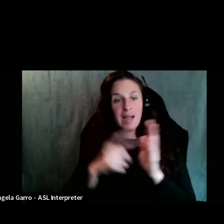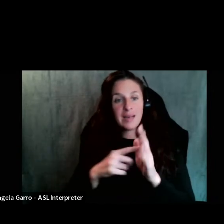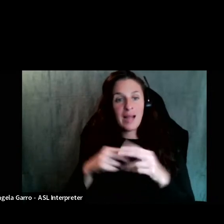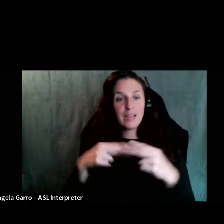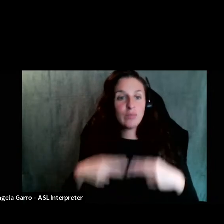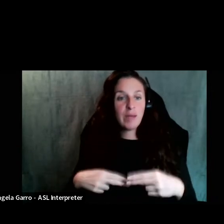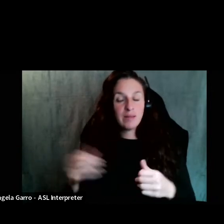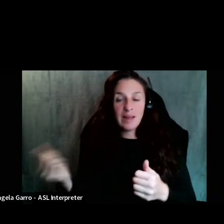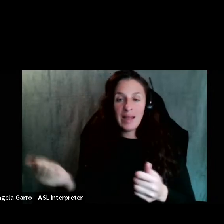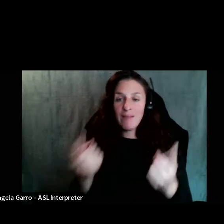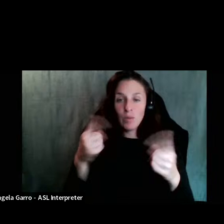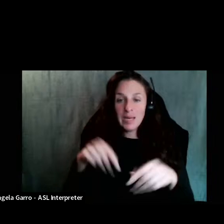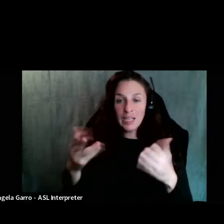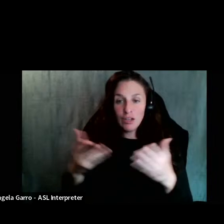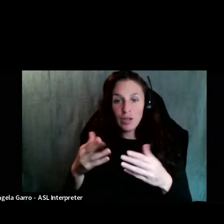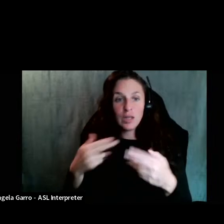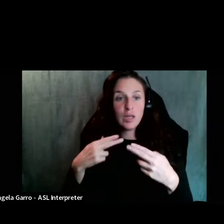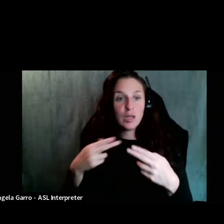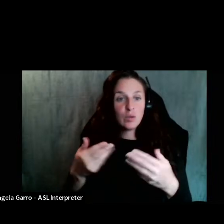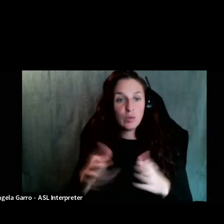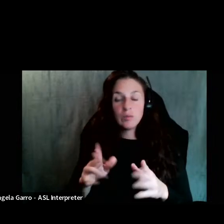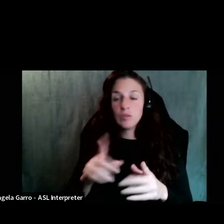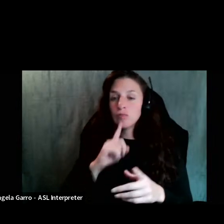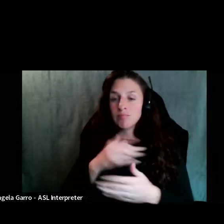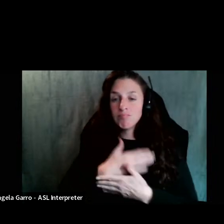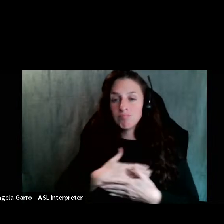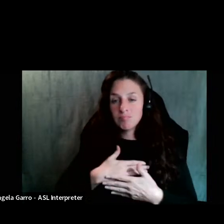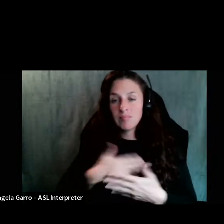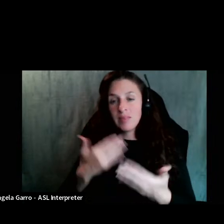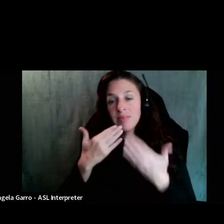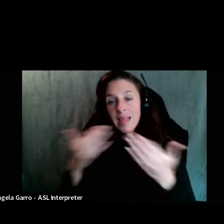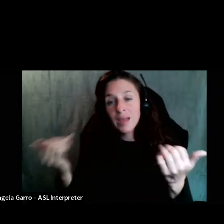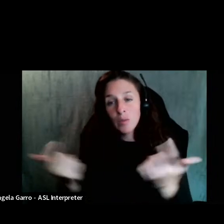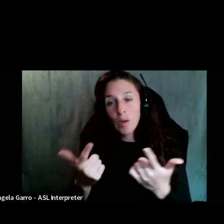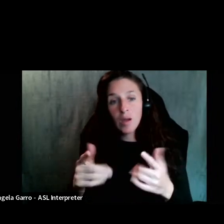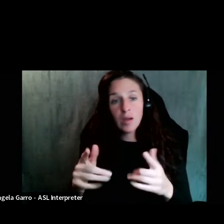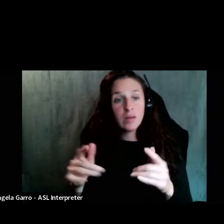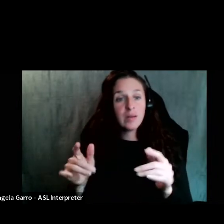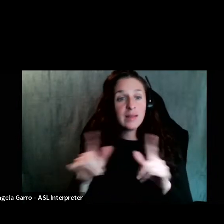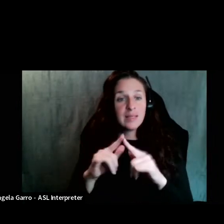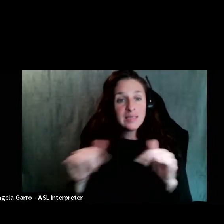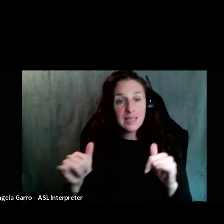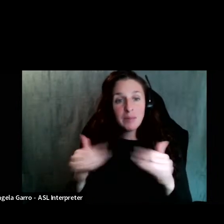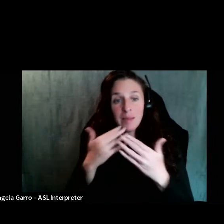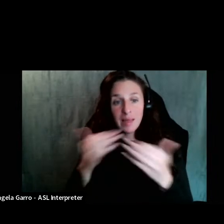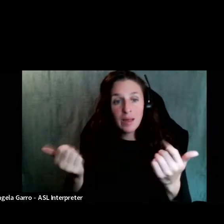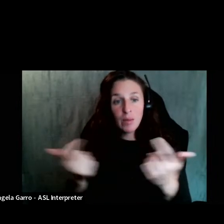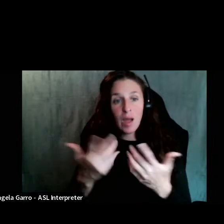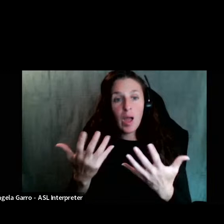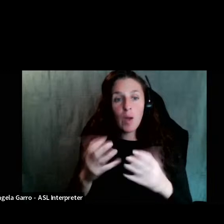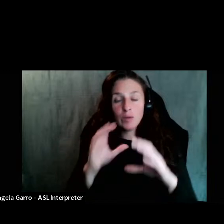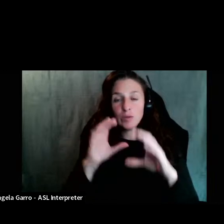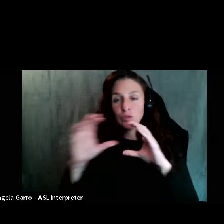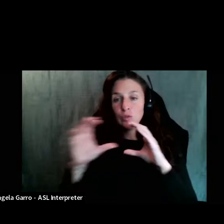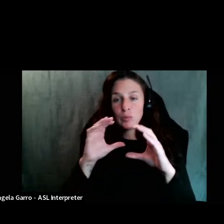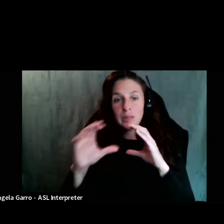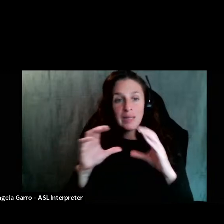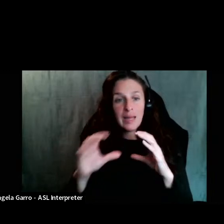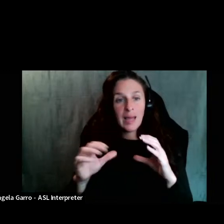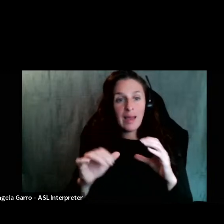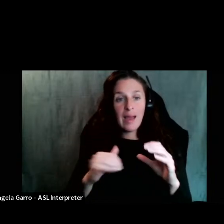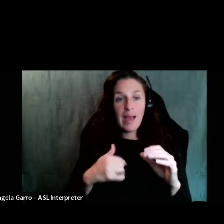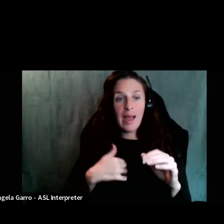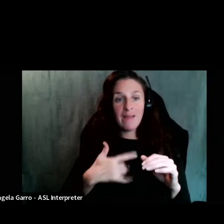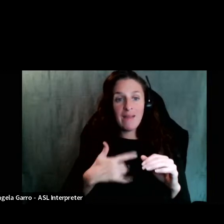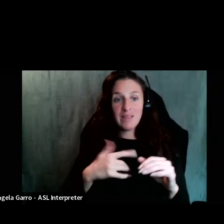to genuinely thank you all. And with thanking you all, I really want to and communicate that I feel not